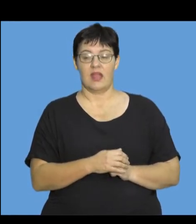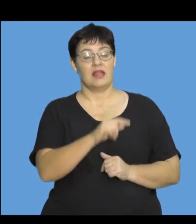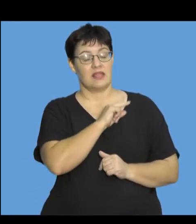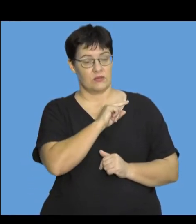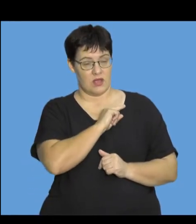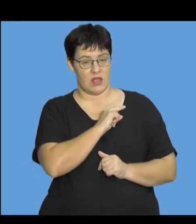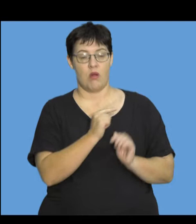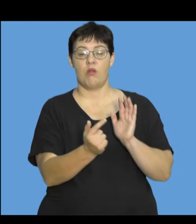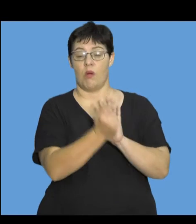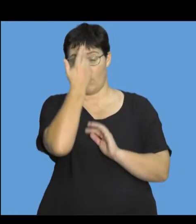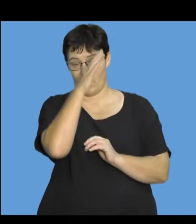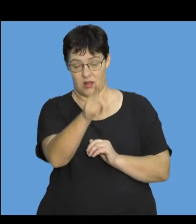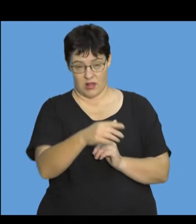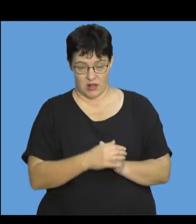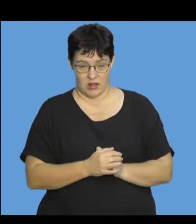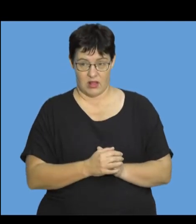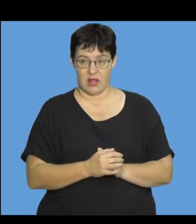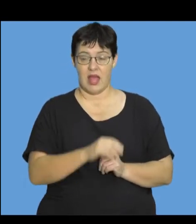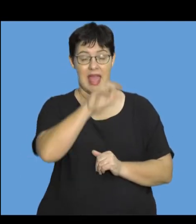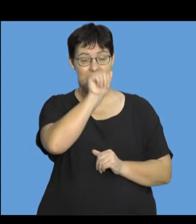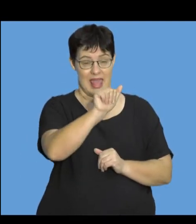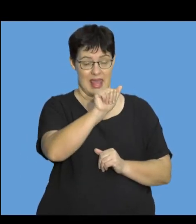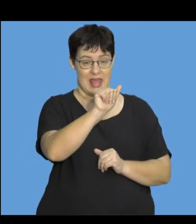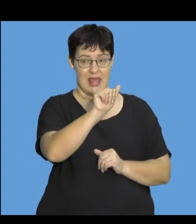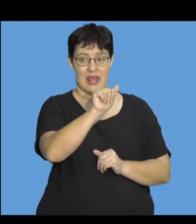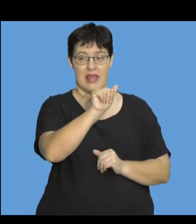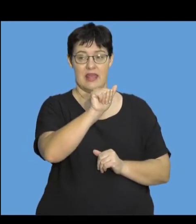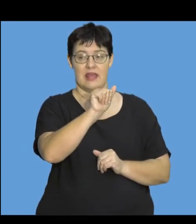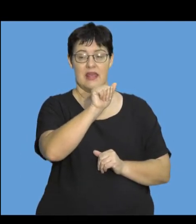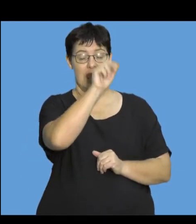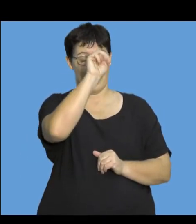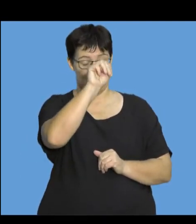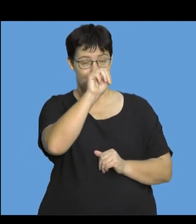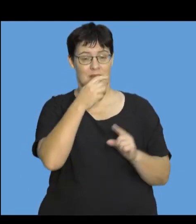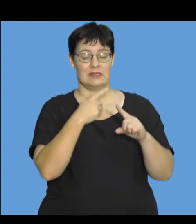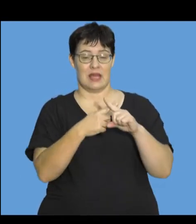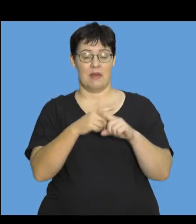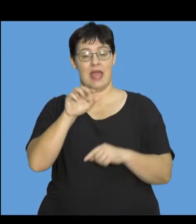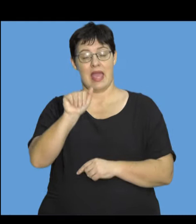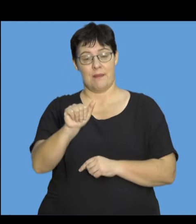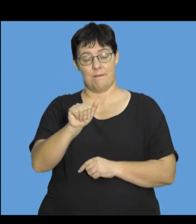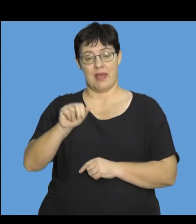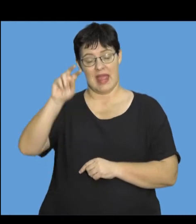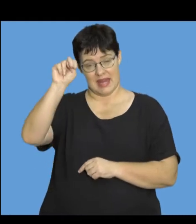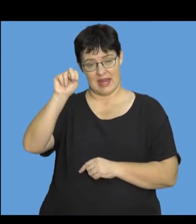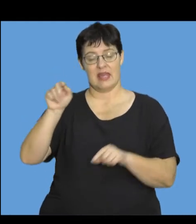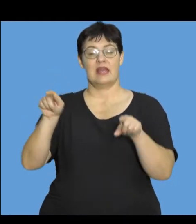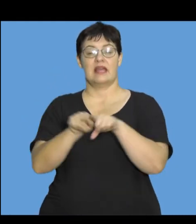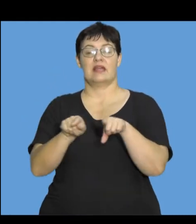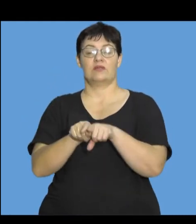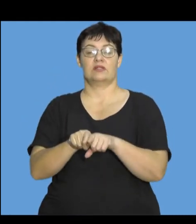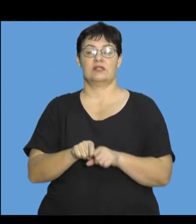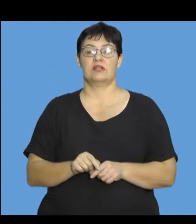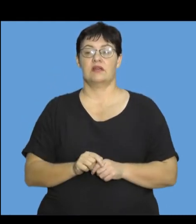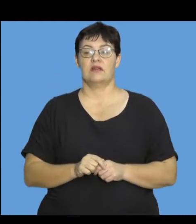Therefore, remember the law. If I have a to the exponent of m multiplied by a to the exponent of n, the